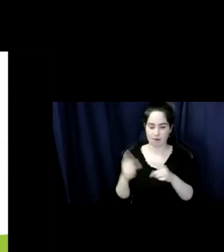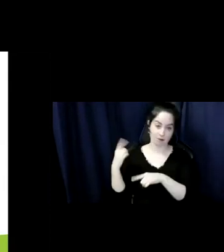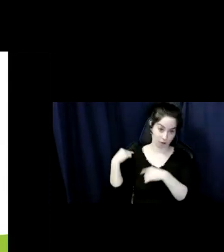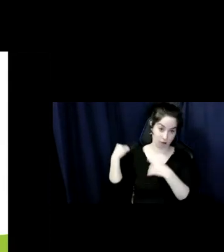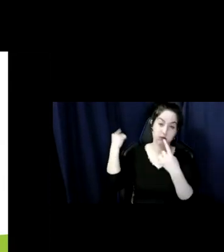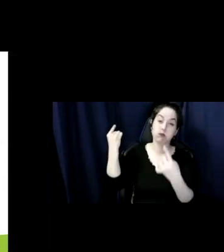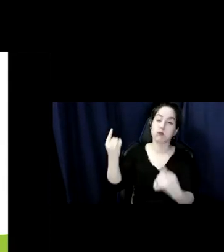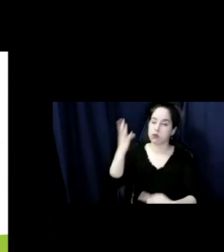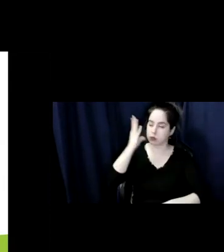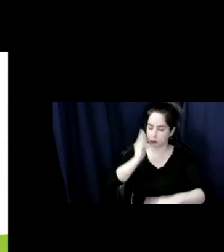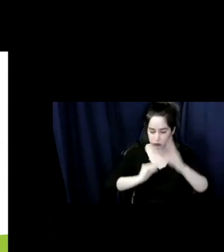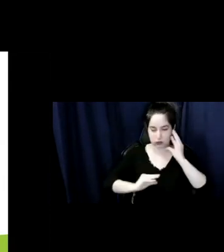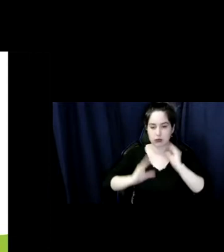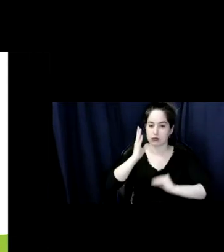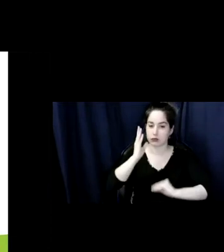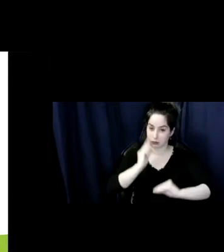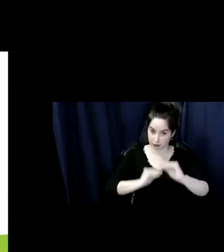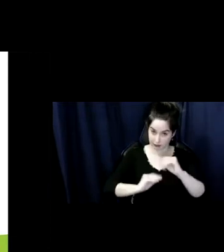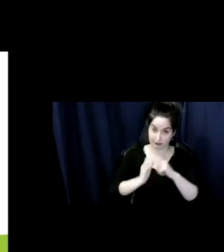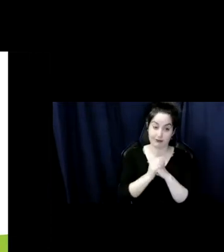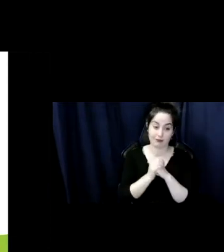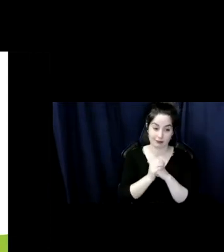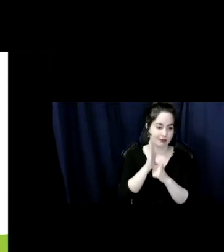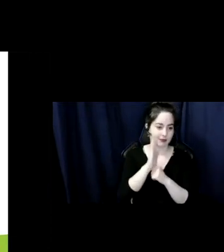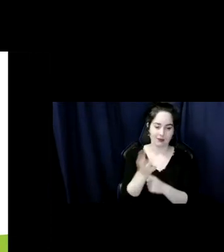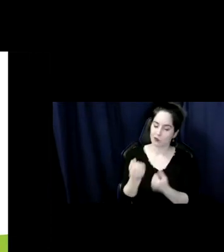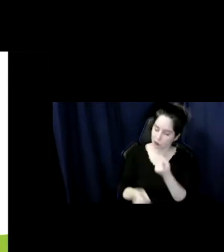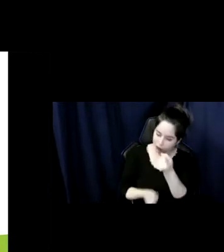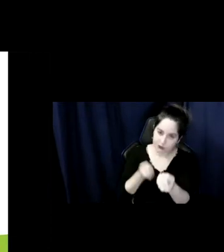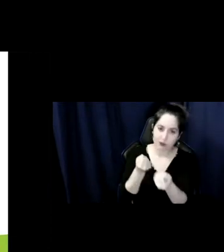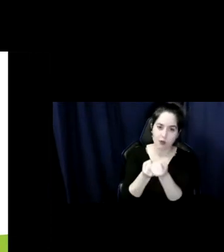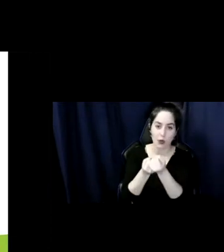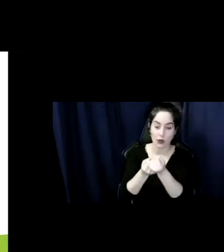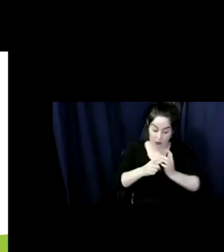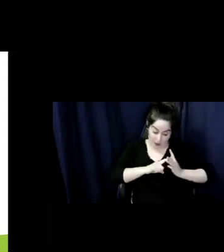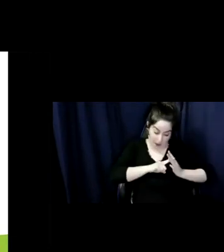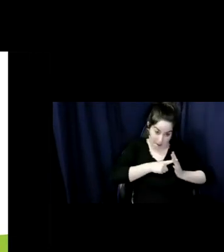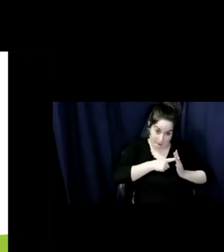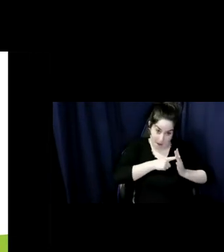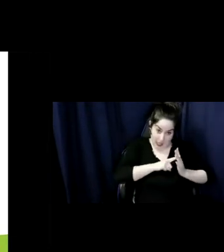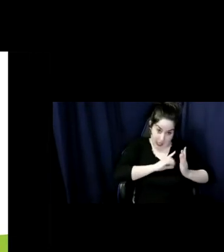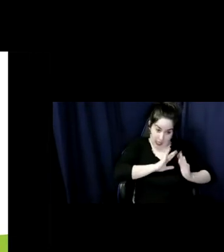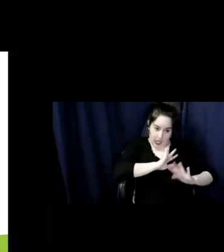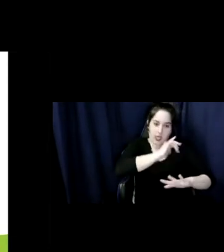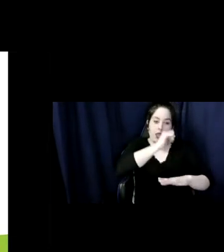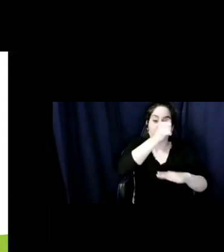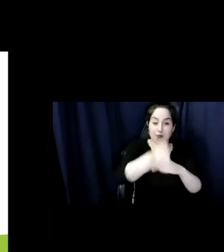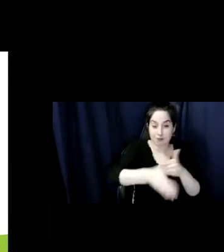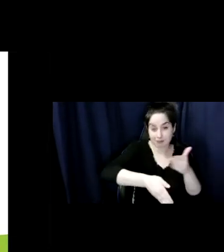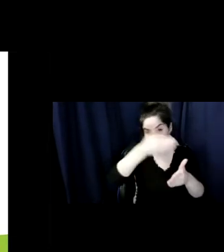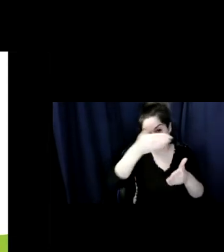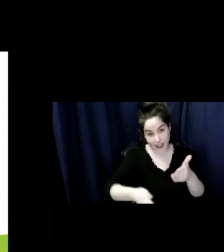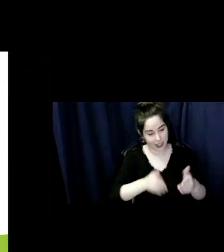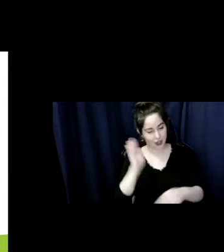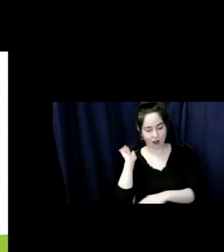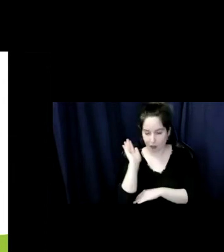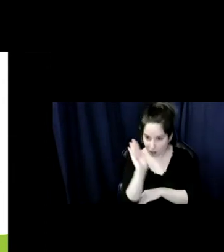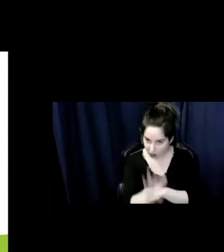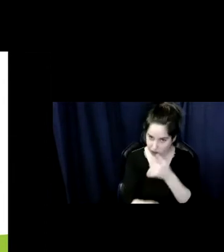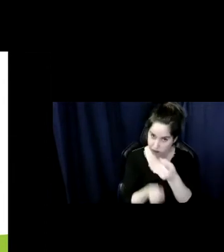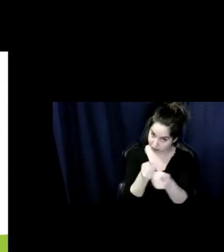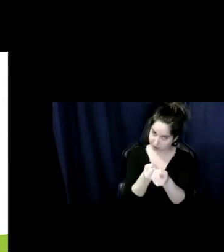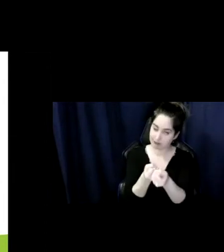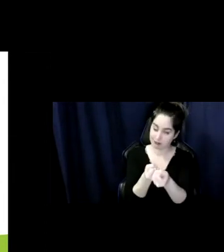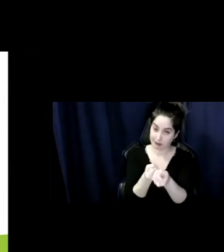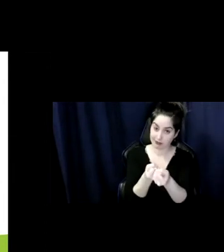will help you all the way through from the beginning of your program to the end. So working with the Arts in the Parks